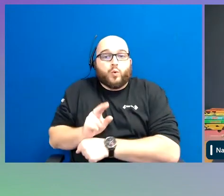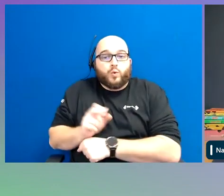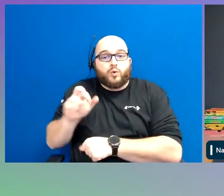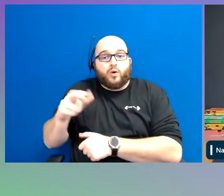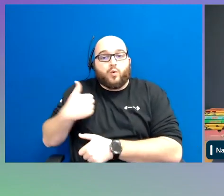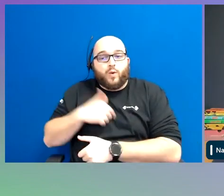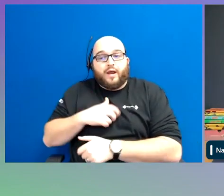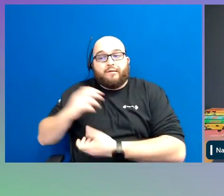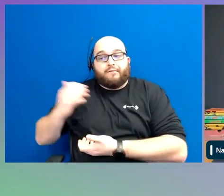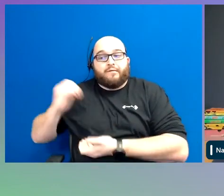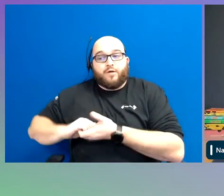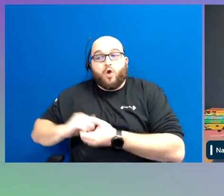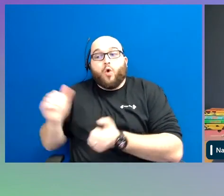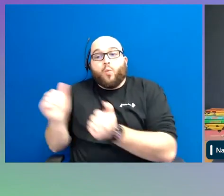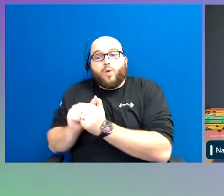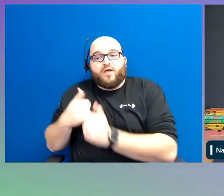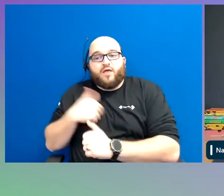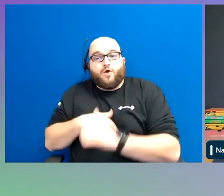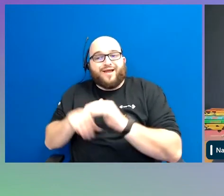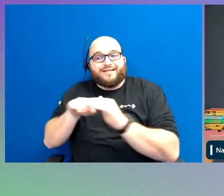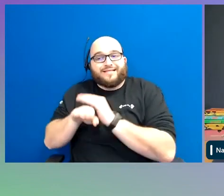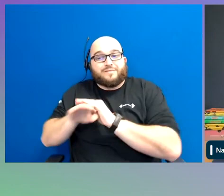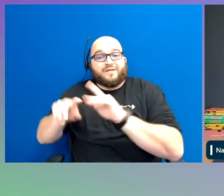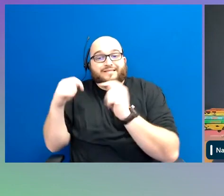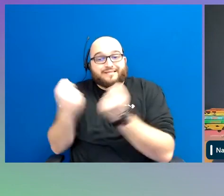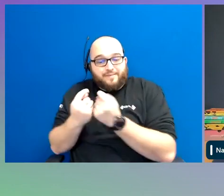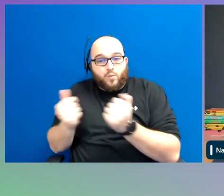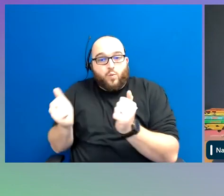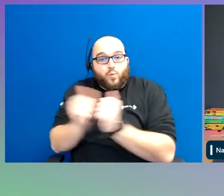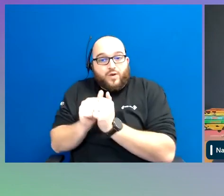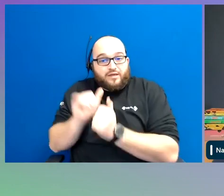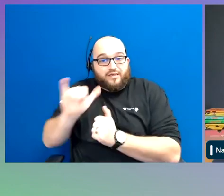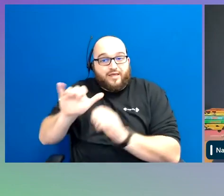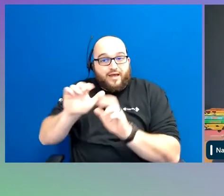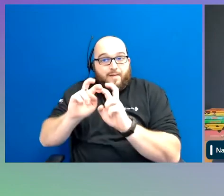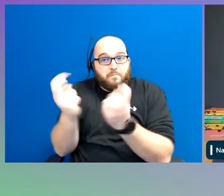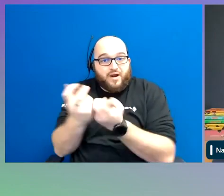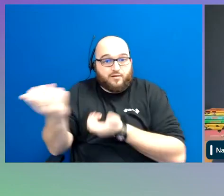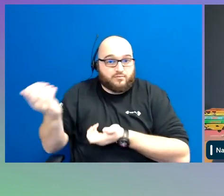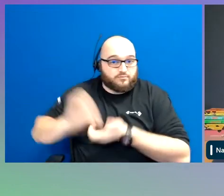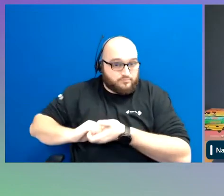with the accessibility team. So it wouldn't be a case of,